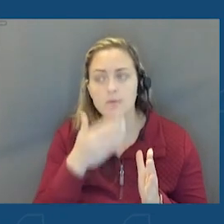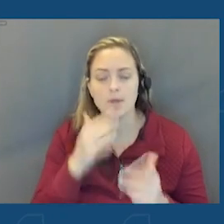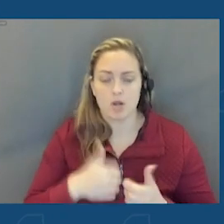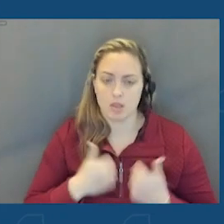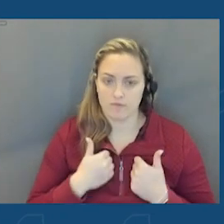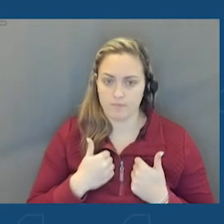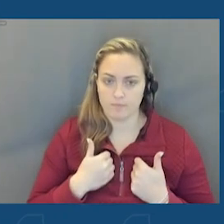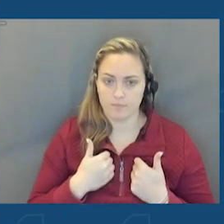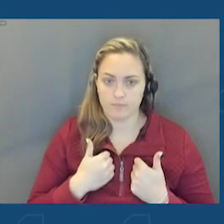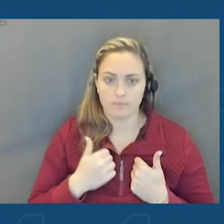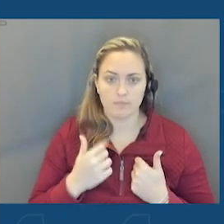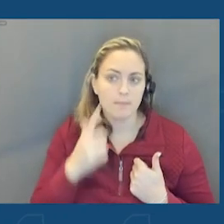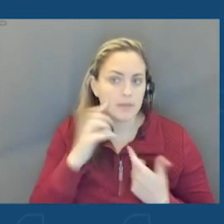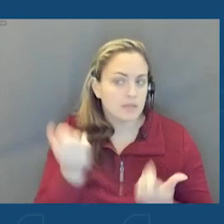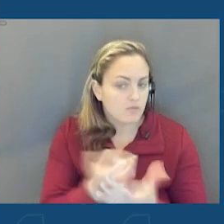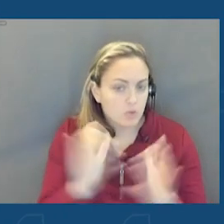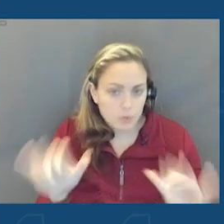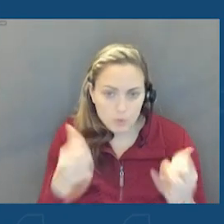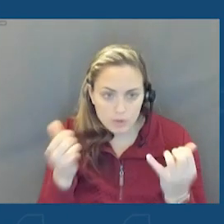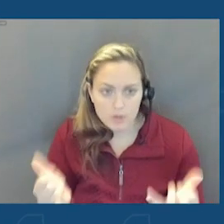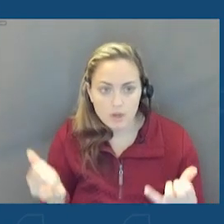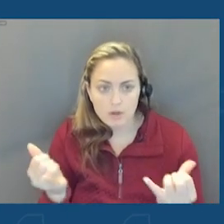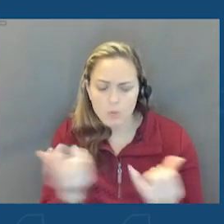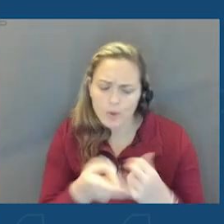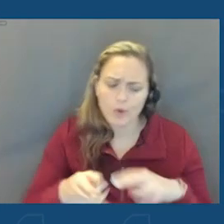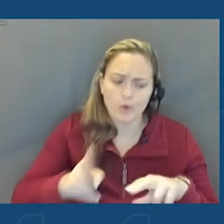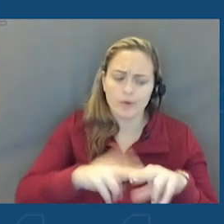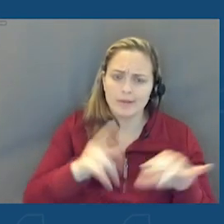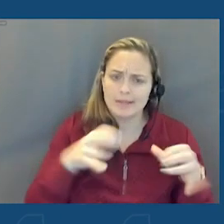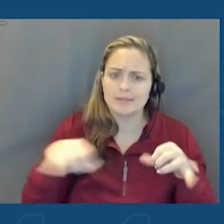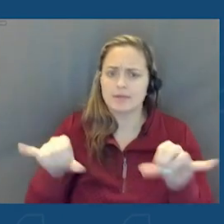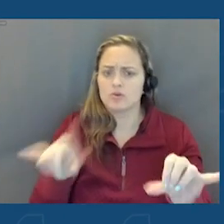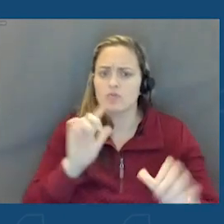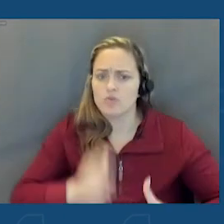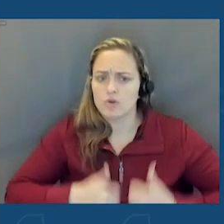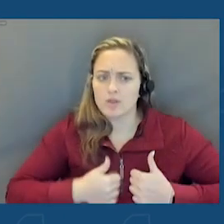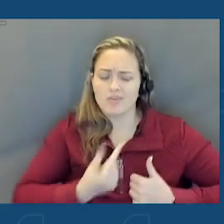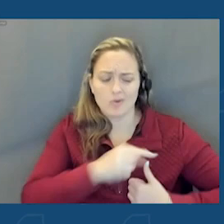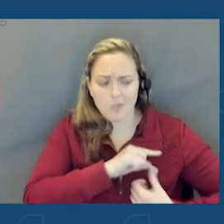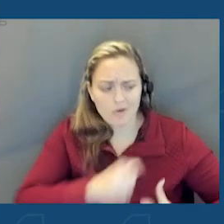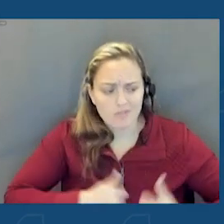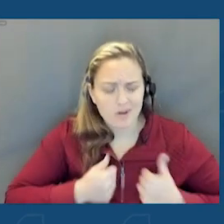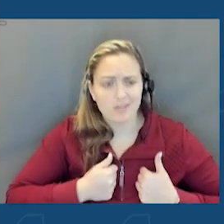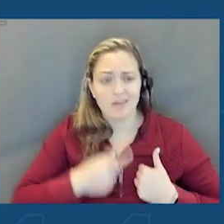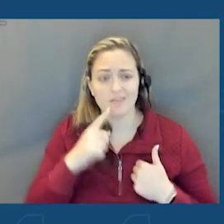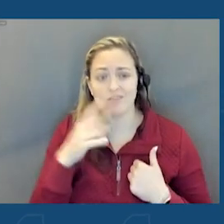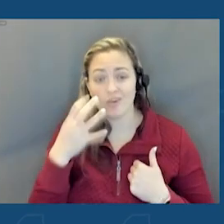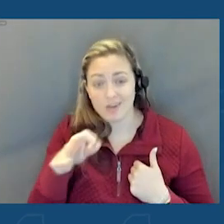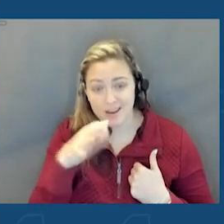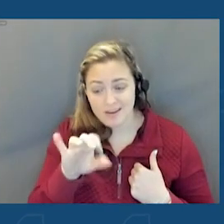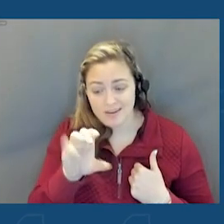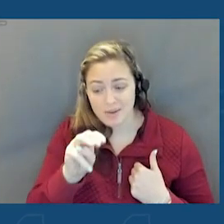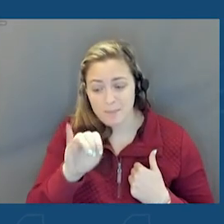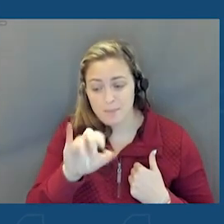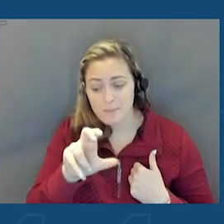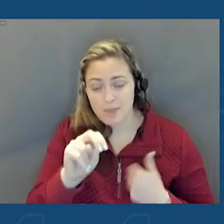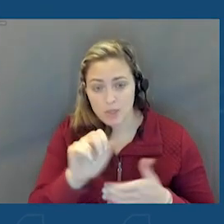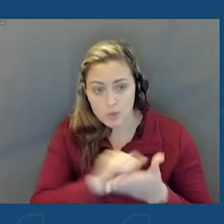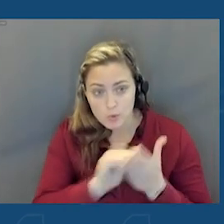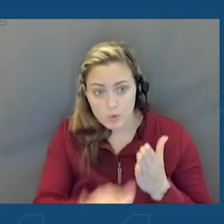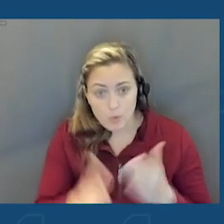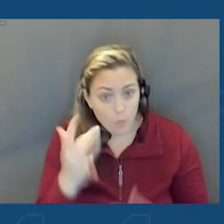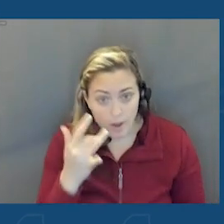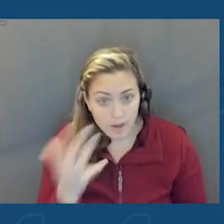because of what we're doing here today. We are raising the standard of living and quality of life for 19 million New Yorkers. Because why?